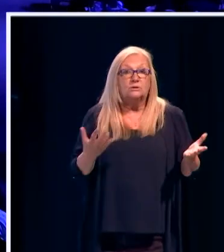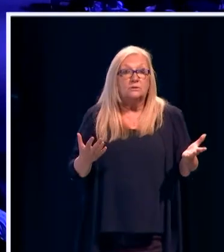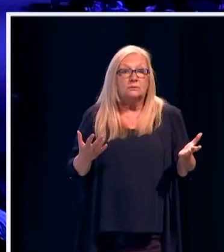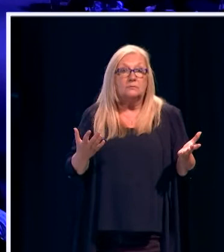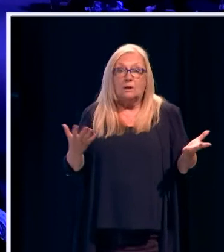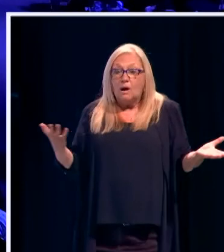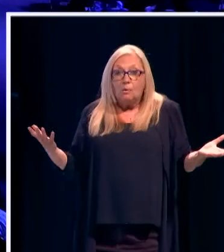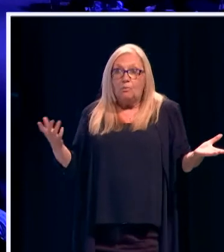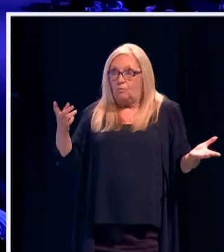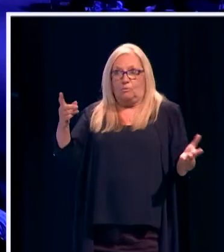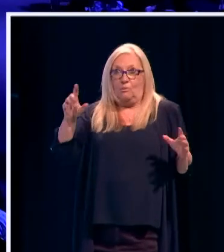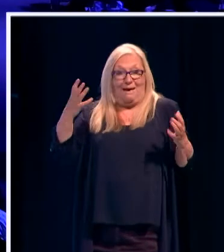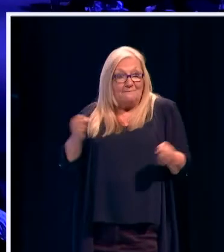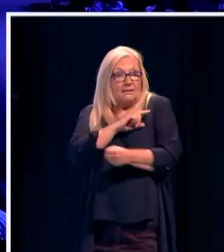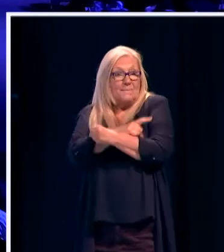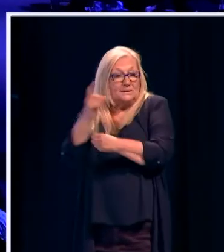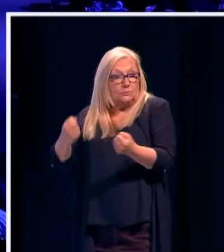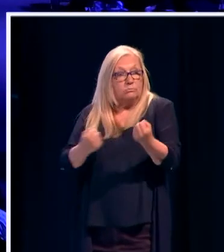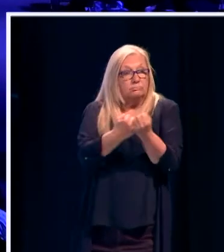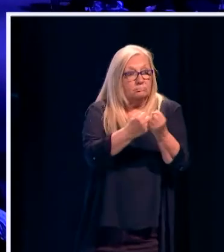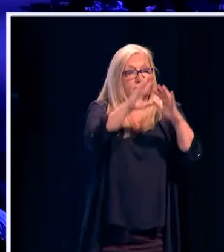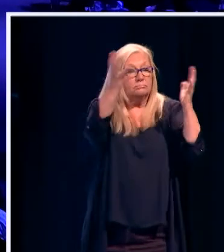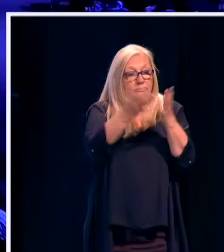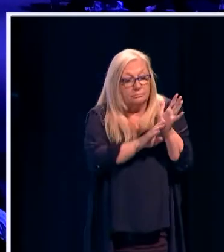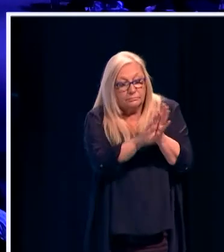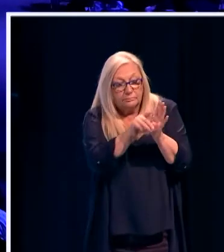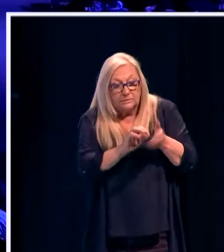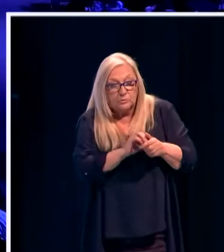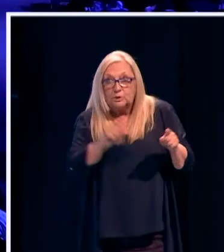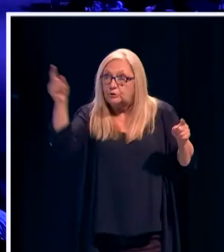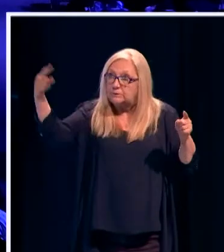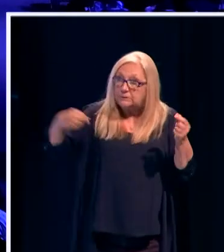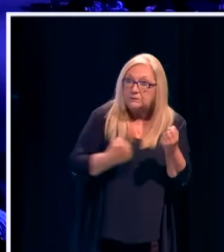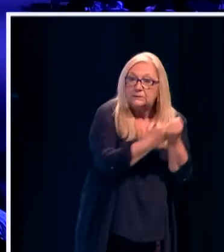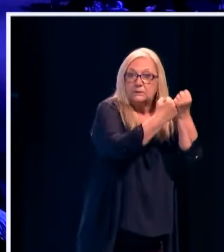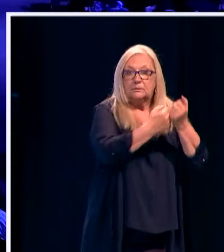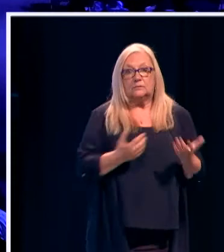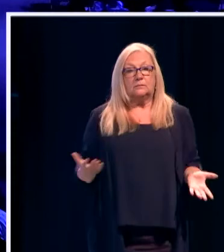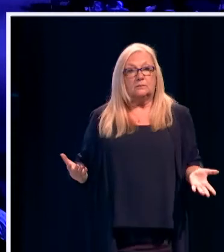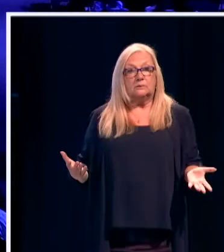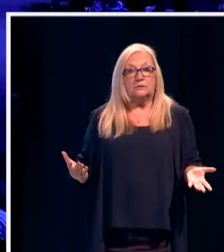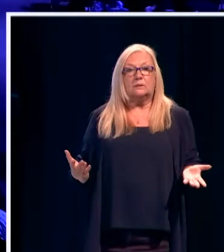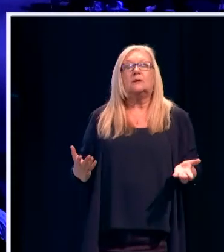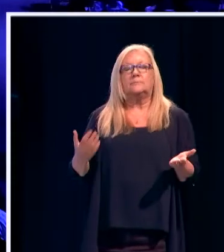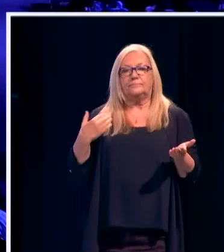engage? Okay, maybe I'll give the floor to Michele, as you have a project funded